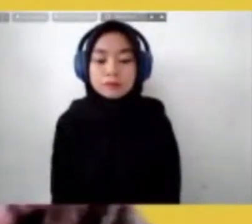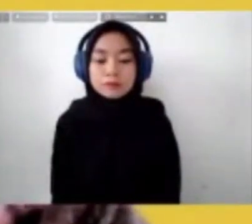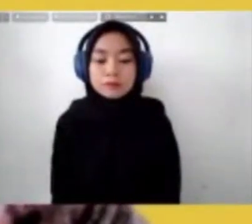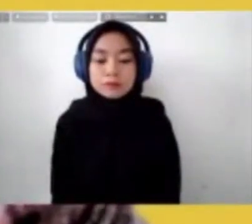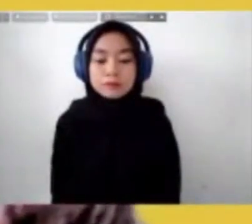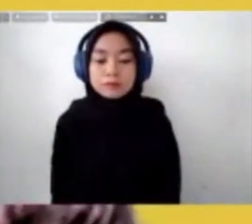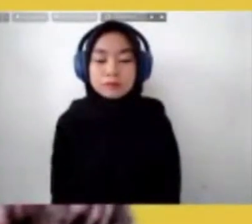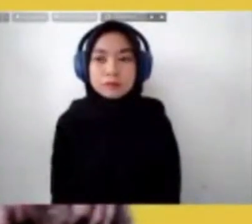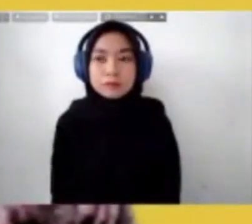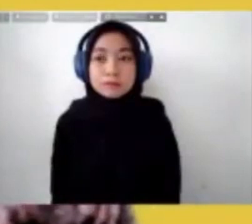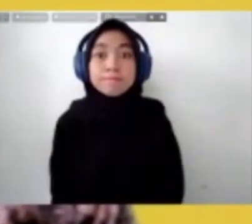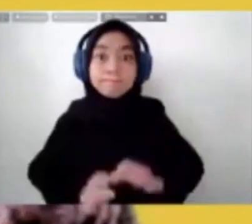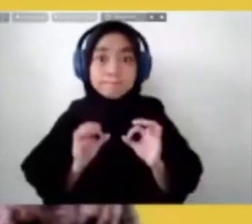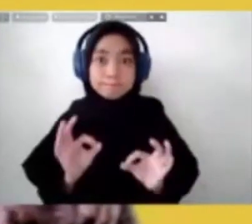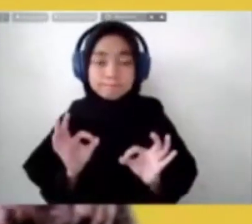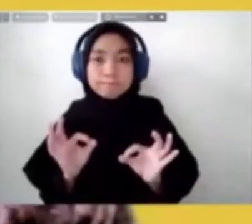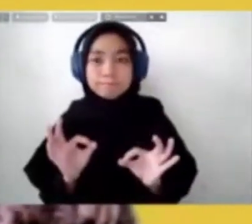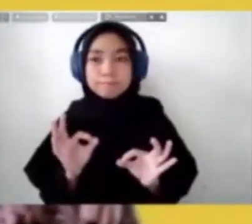Okay, I have the information that